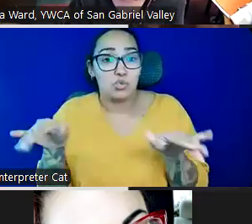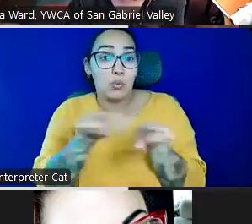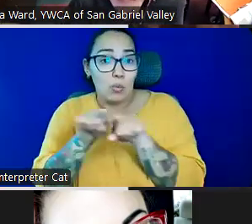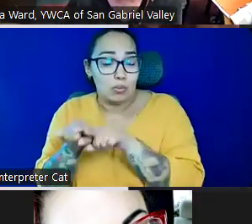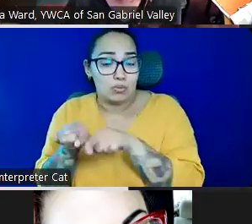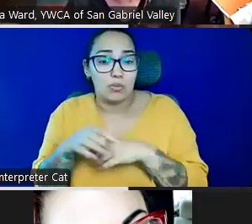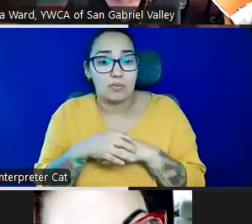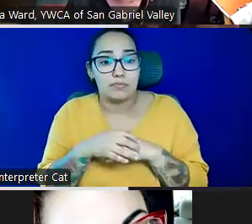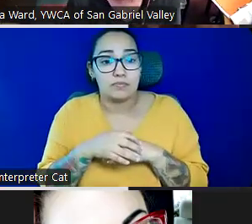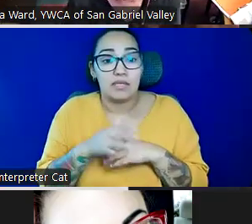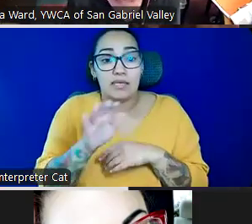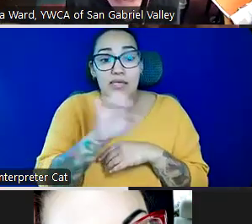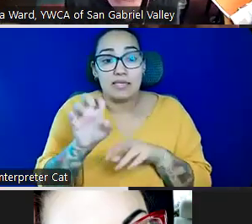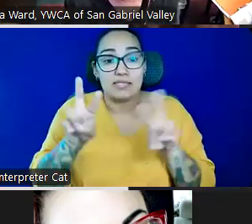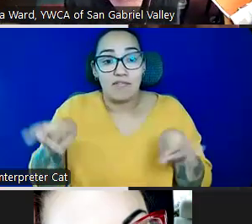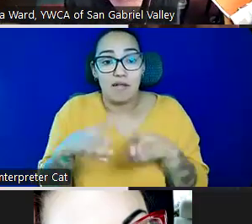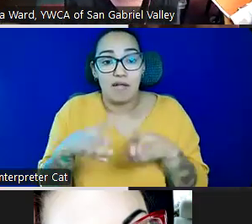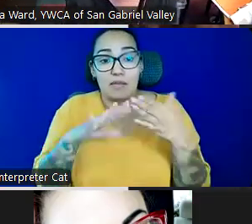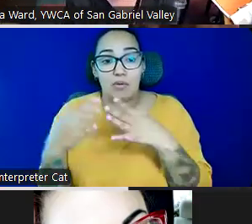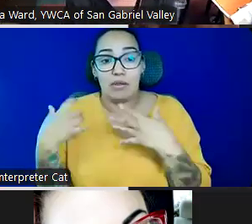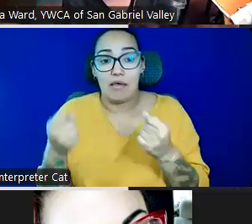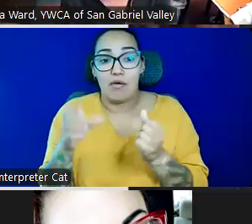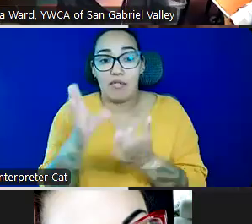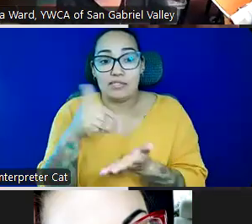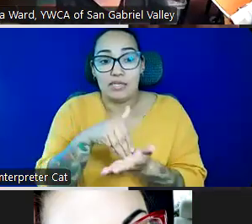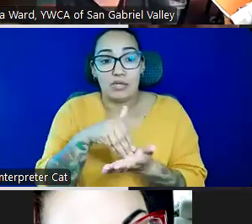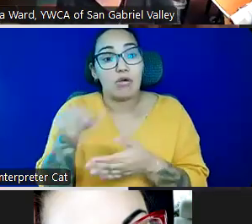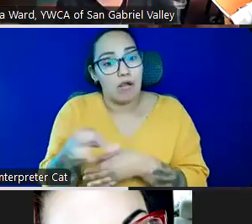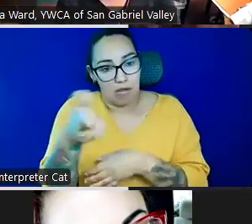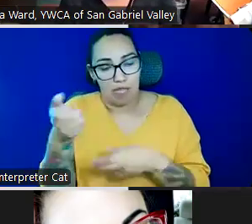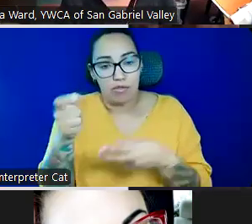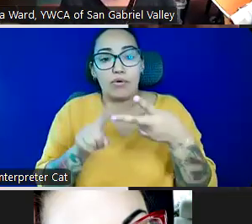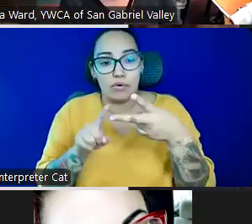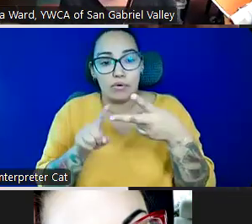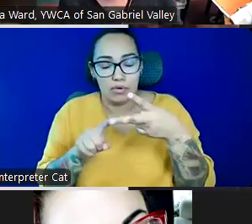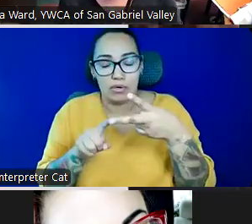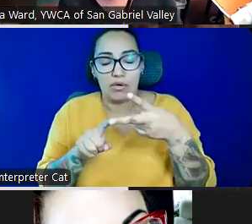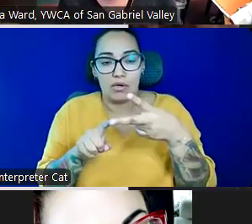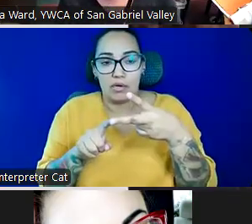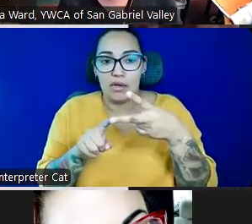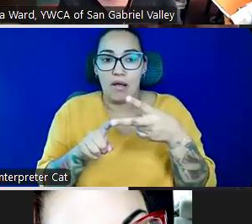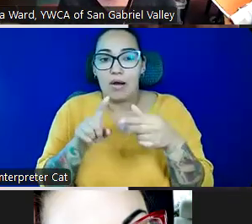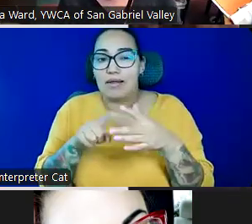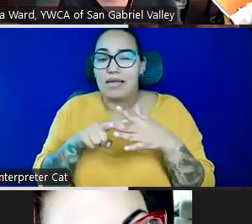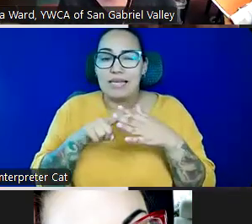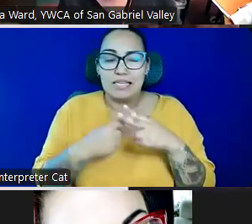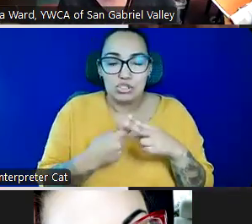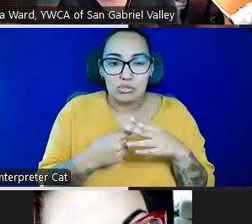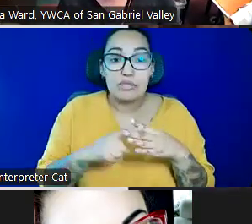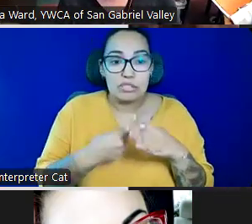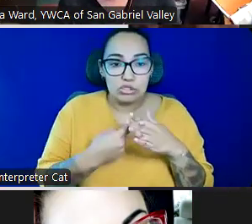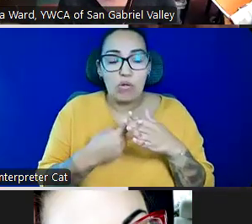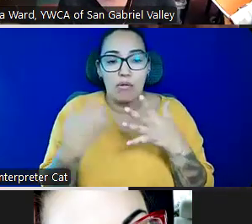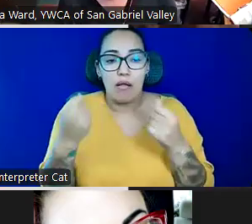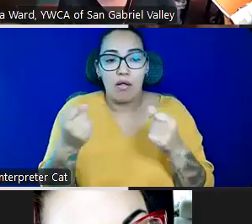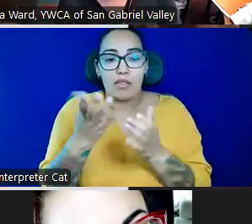East Valley Community Health Center is another one. It was one of our initial health centers that